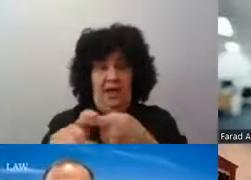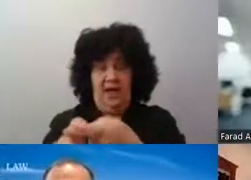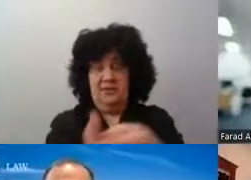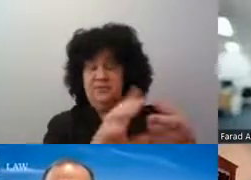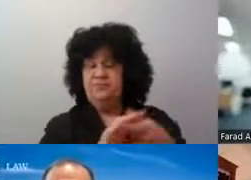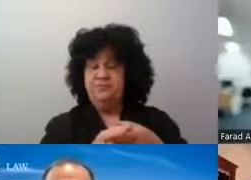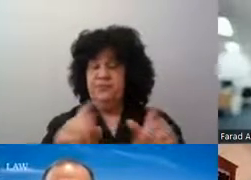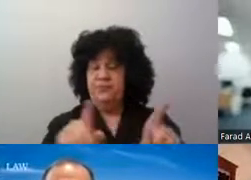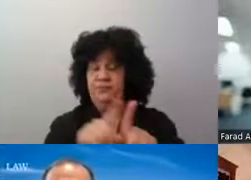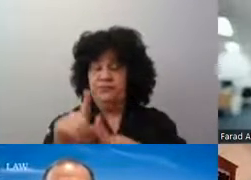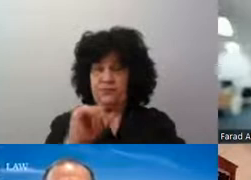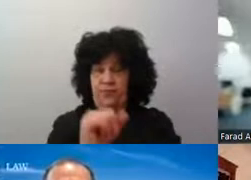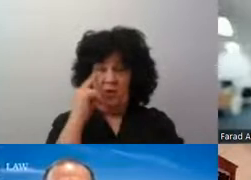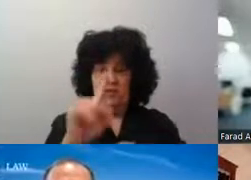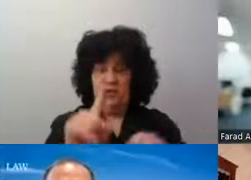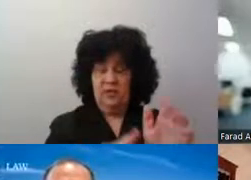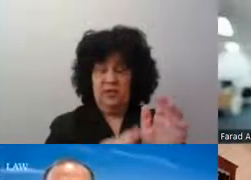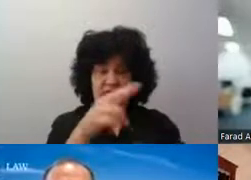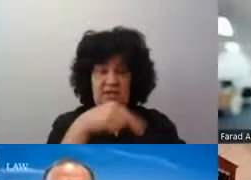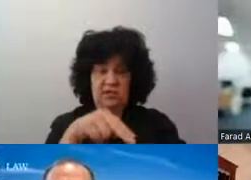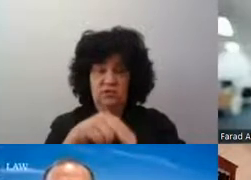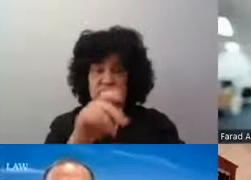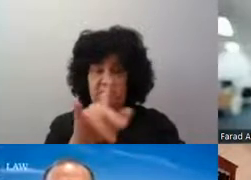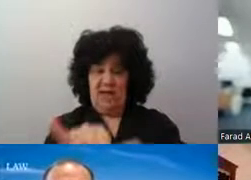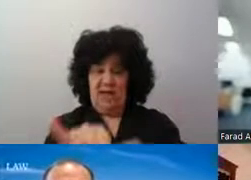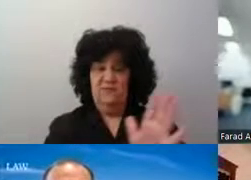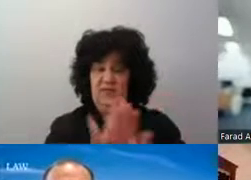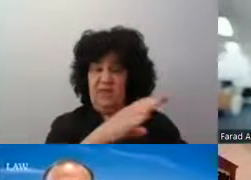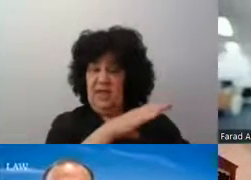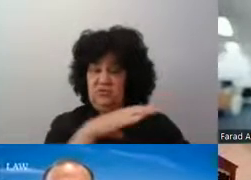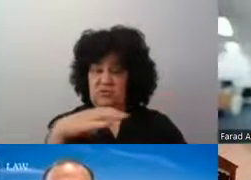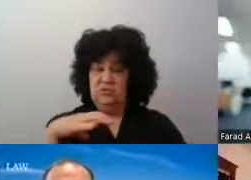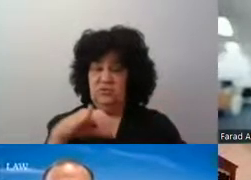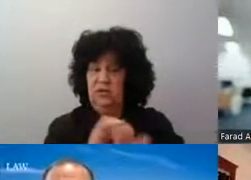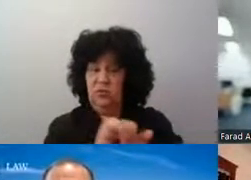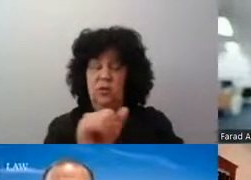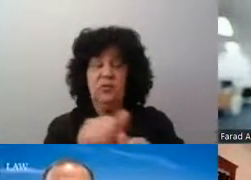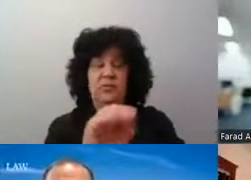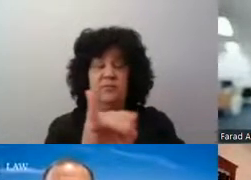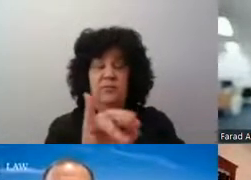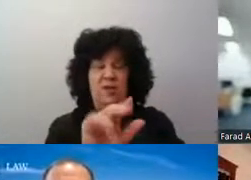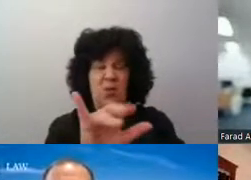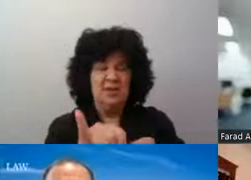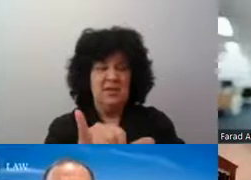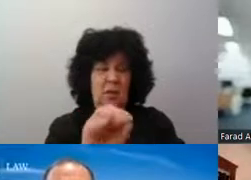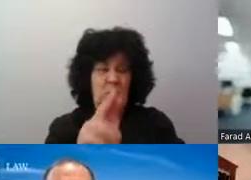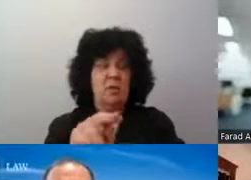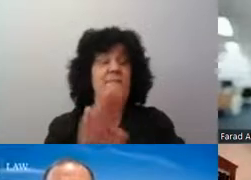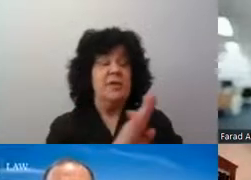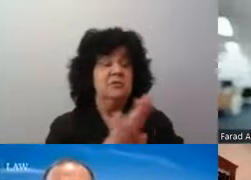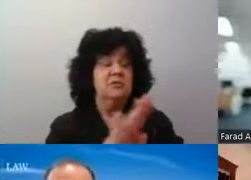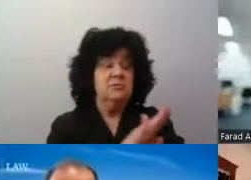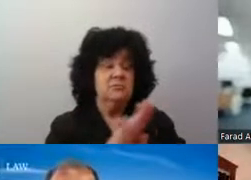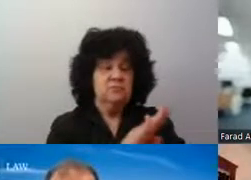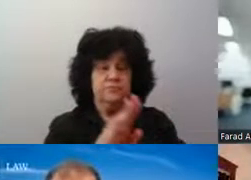National Minority Supply Development Council, which is the largest organization that focuses on working with minority-owned businesses and its ability to partner